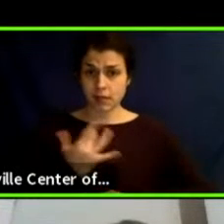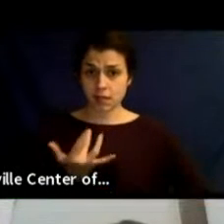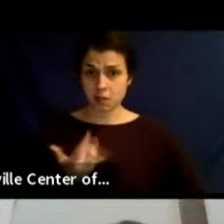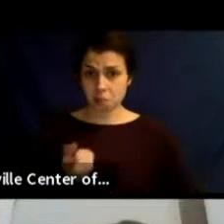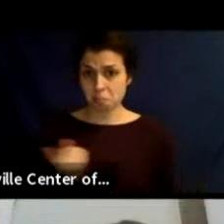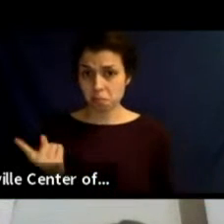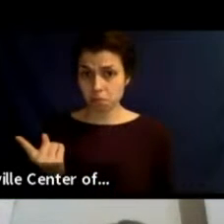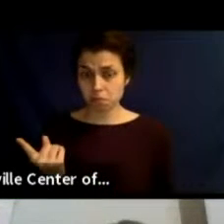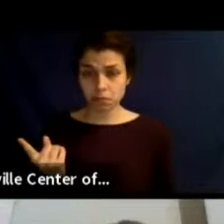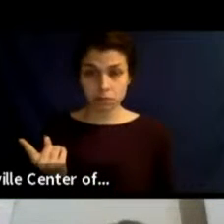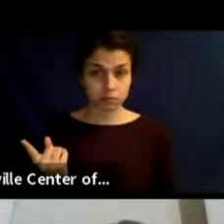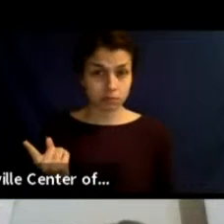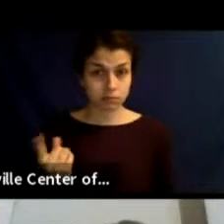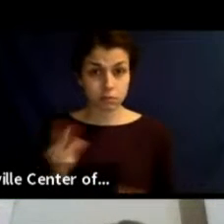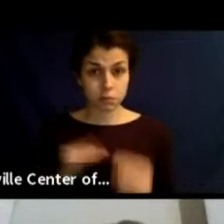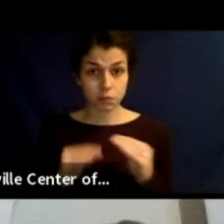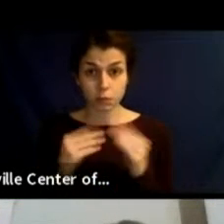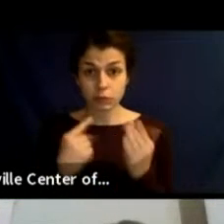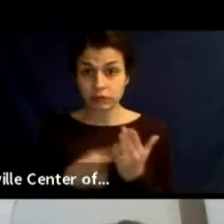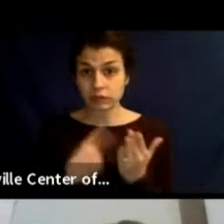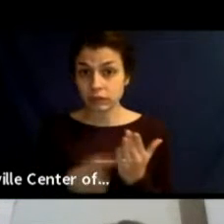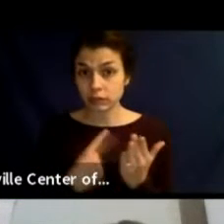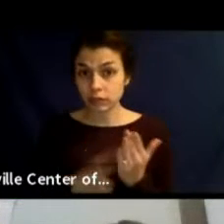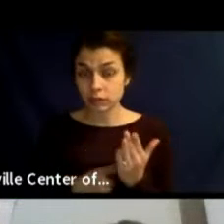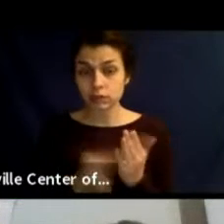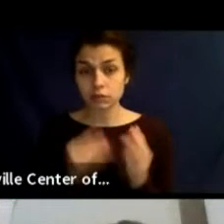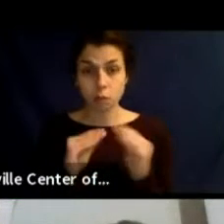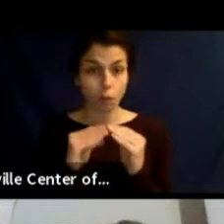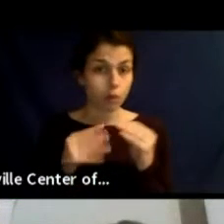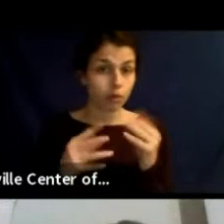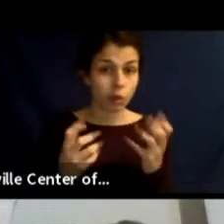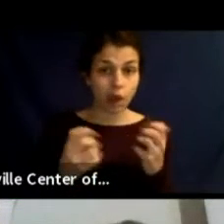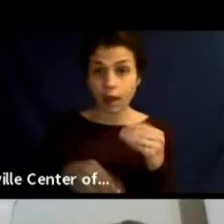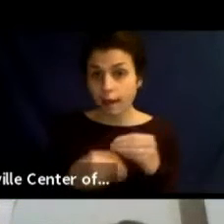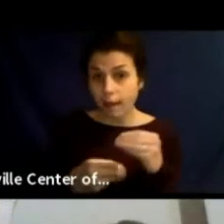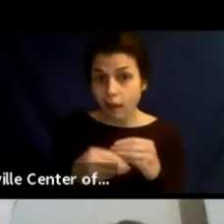is there any other discussion on this or any other additions or corrections?